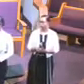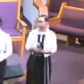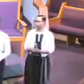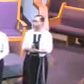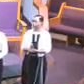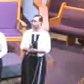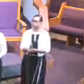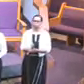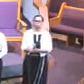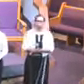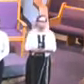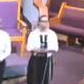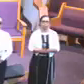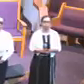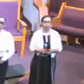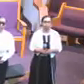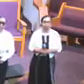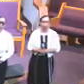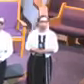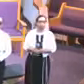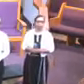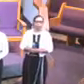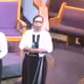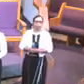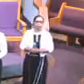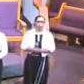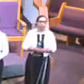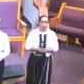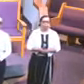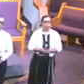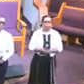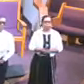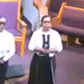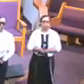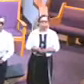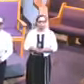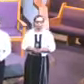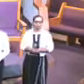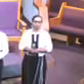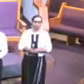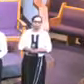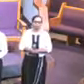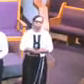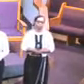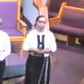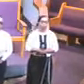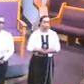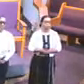Yes.